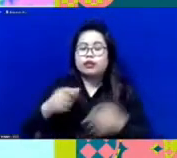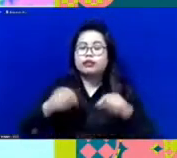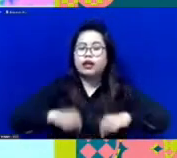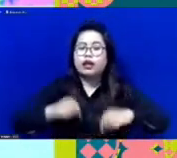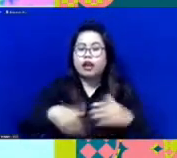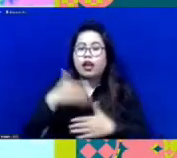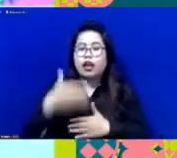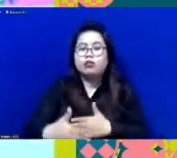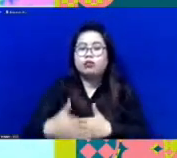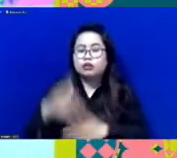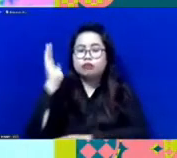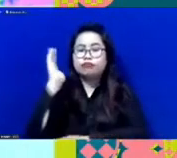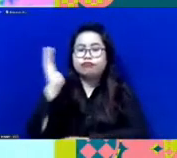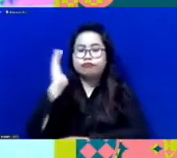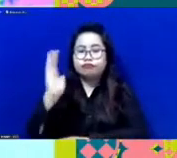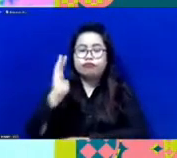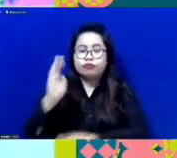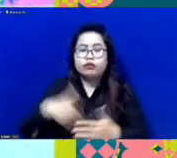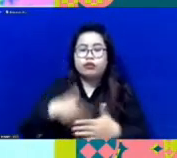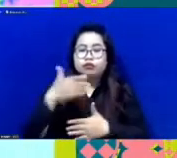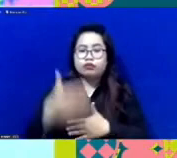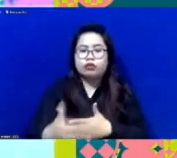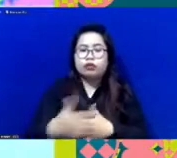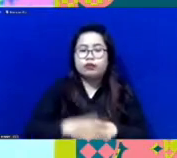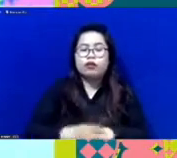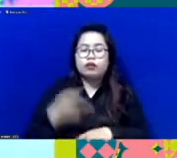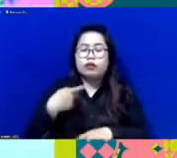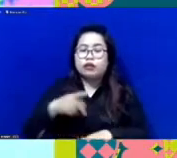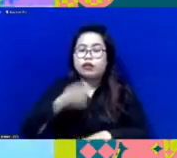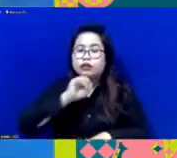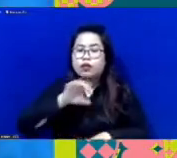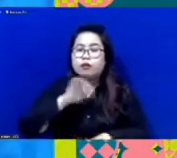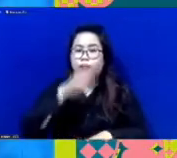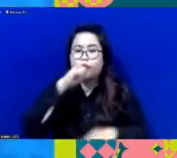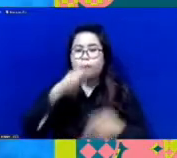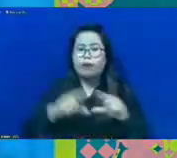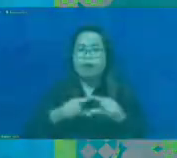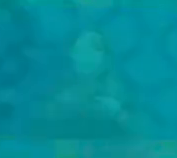Let's welcome to the screen, Bapak Arsyad Rashid.